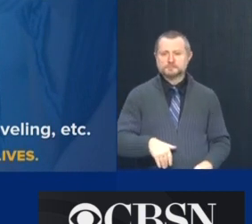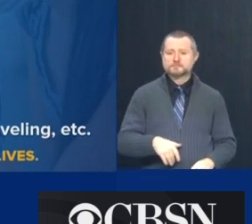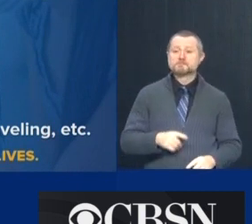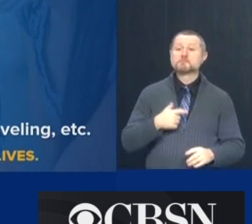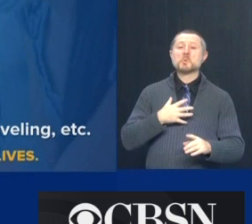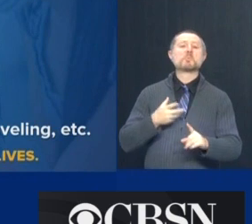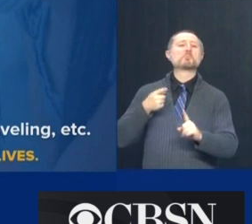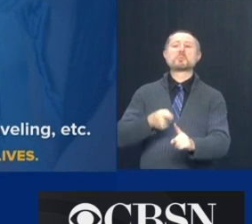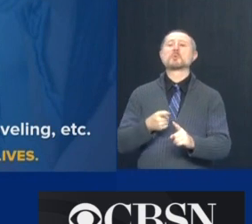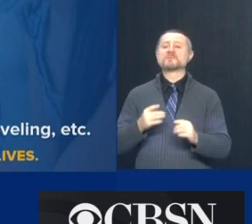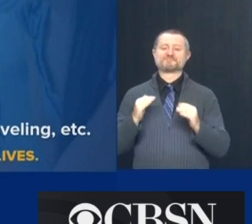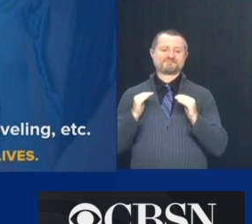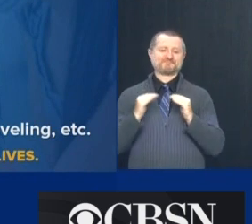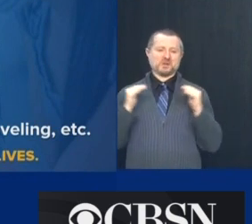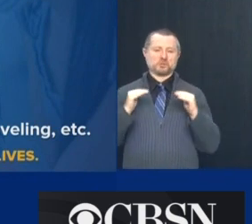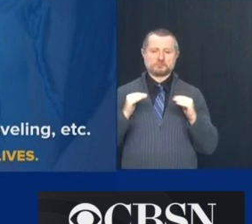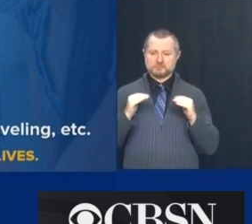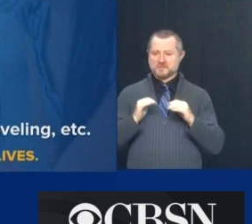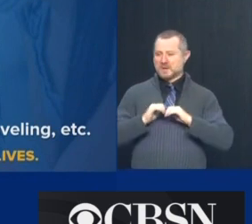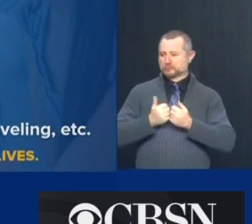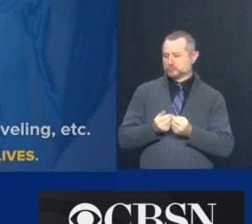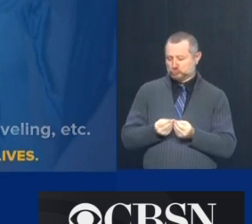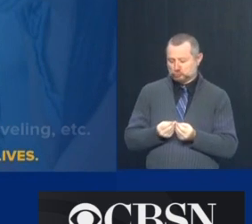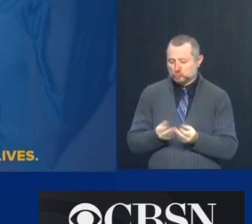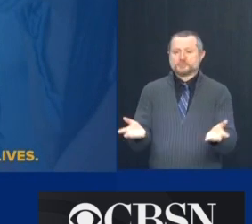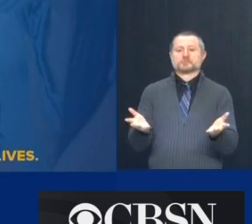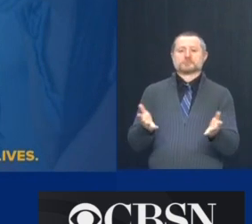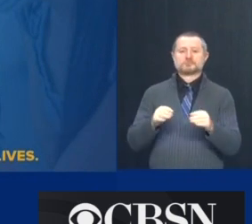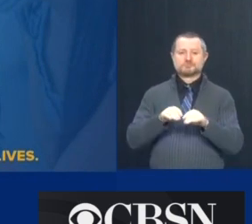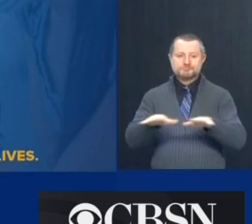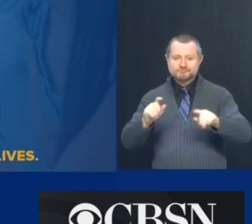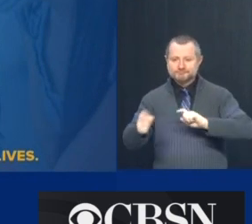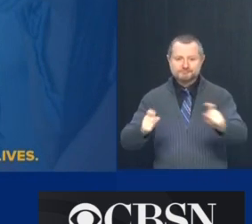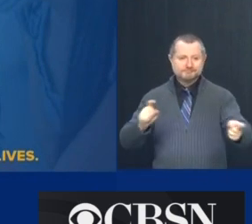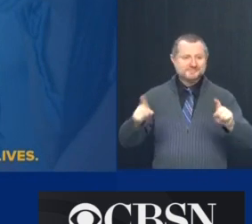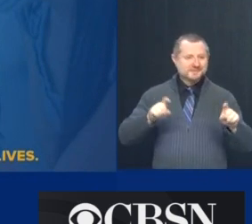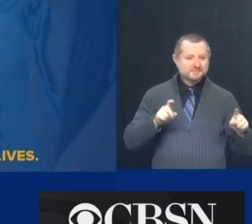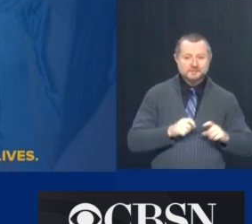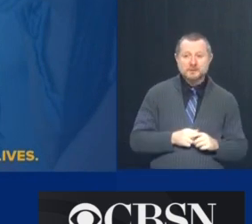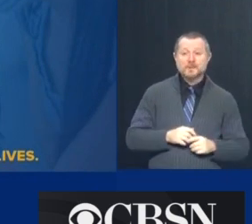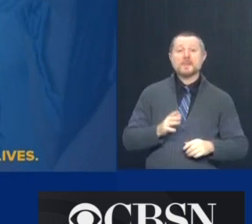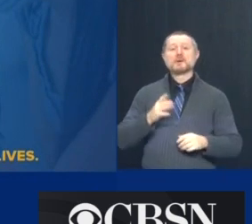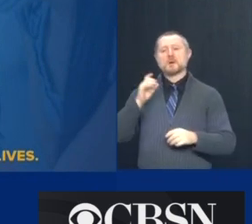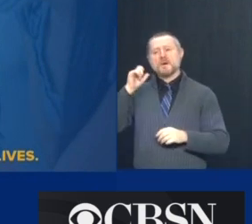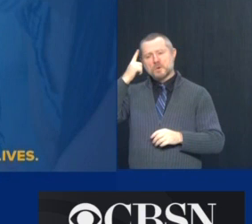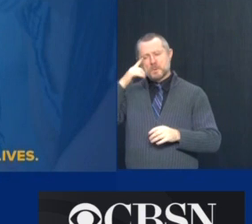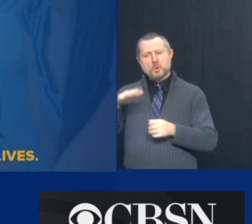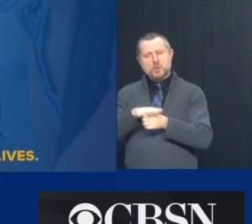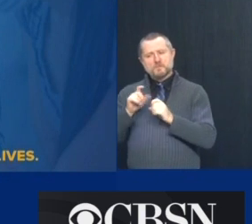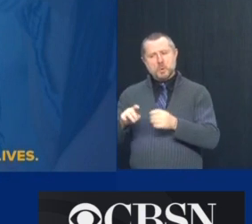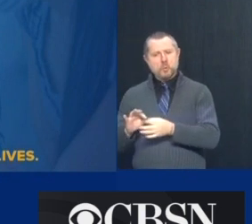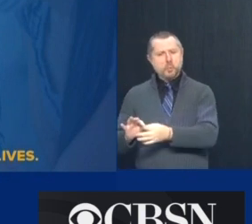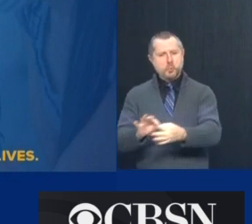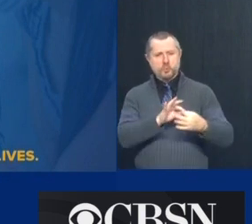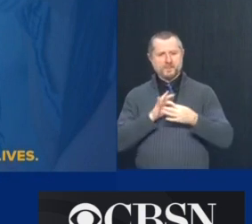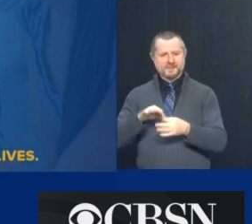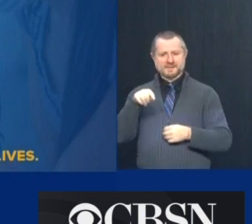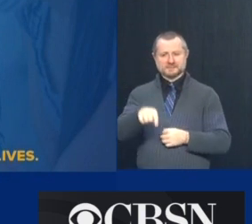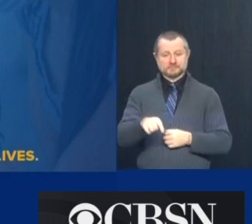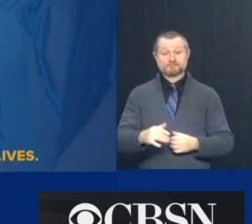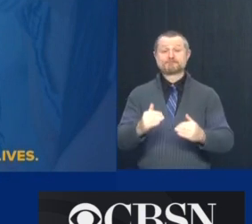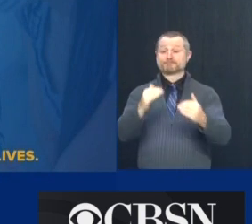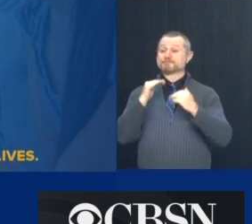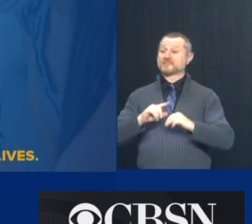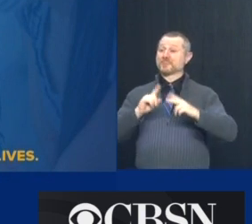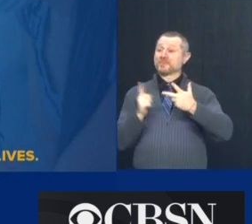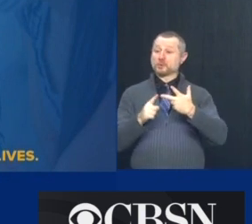fair in the distribution. And local governments have to work on coordinating that. Third,